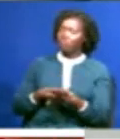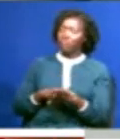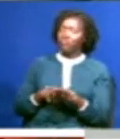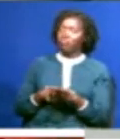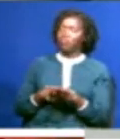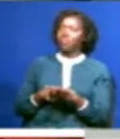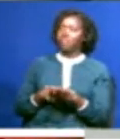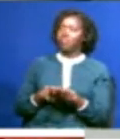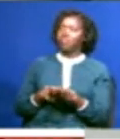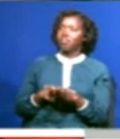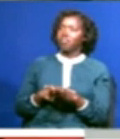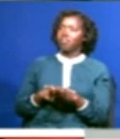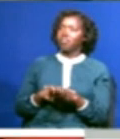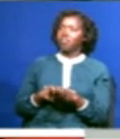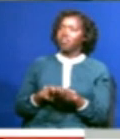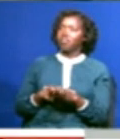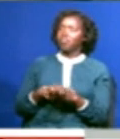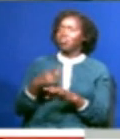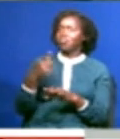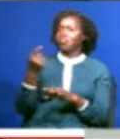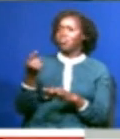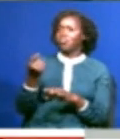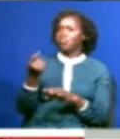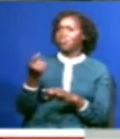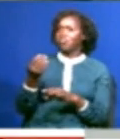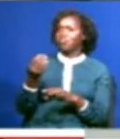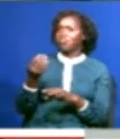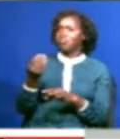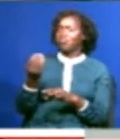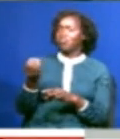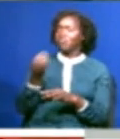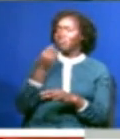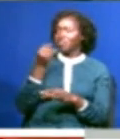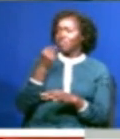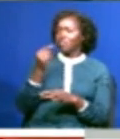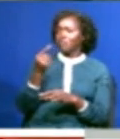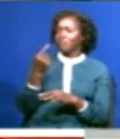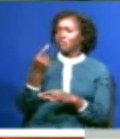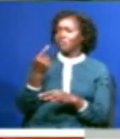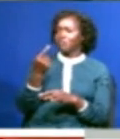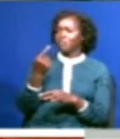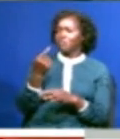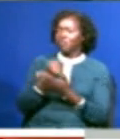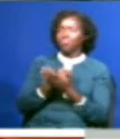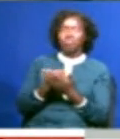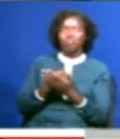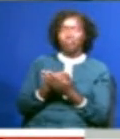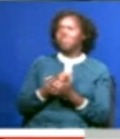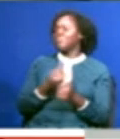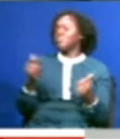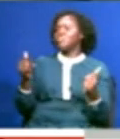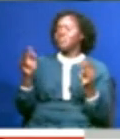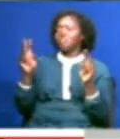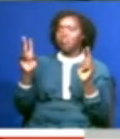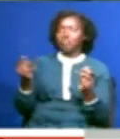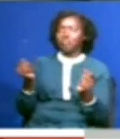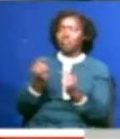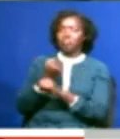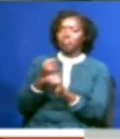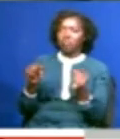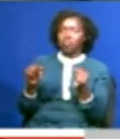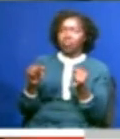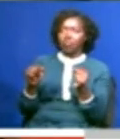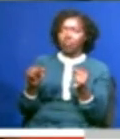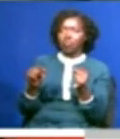would be myopic to imagine you'll only swallow one tablet and instant coffee, you are cured. It can't happen that way. So that is where